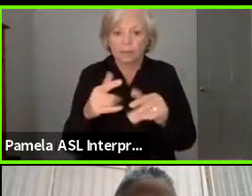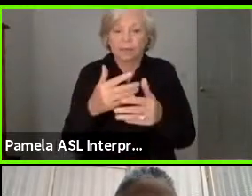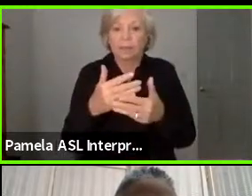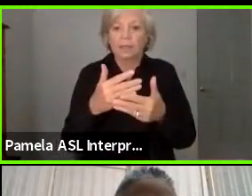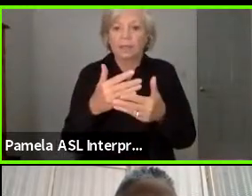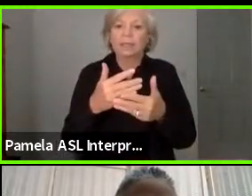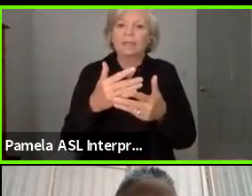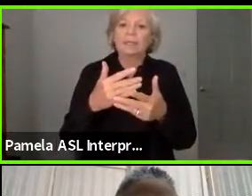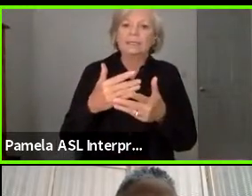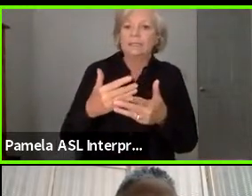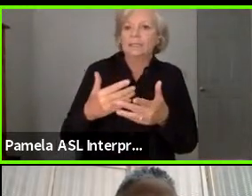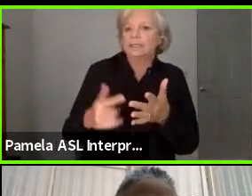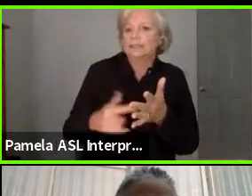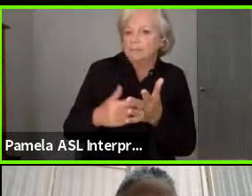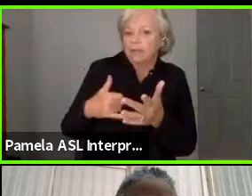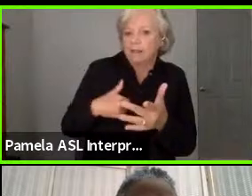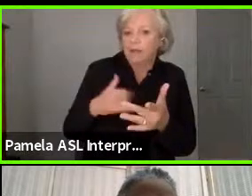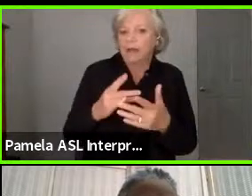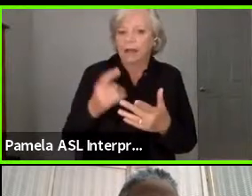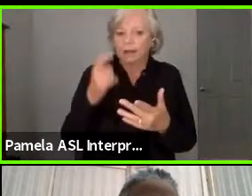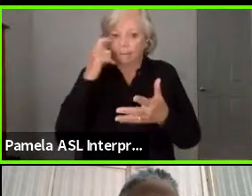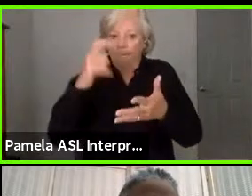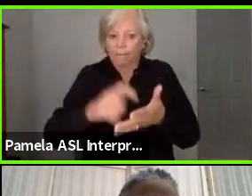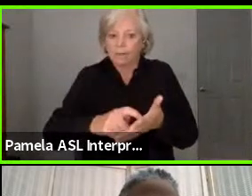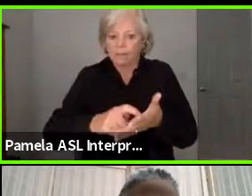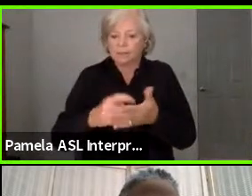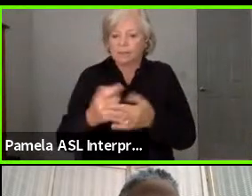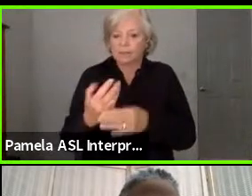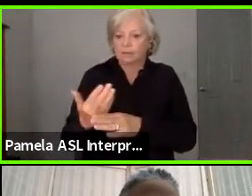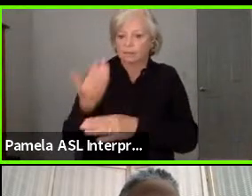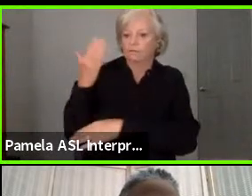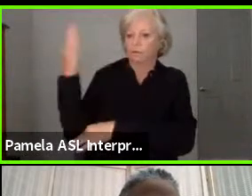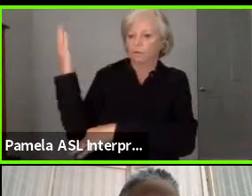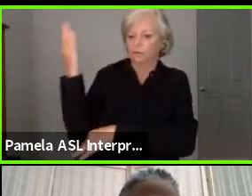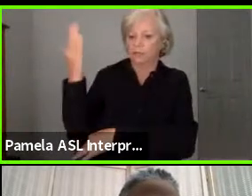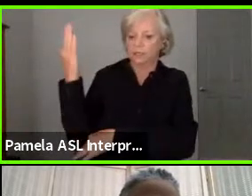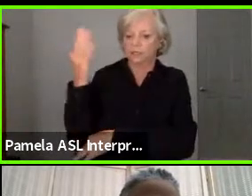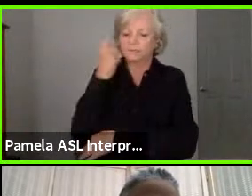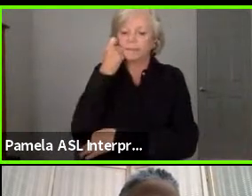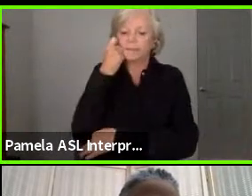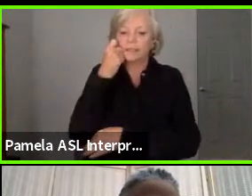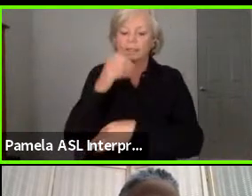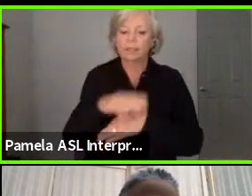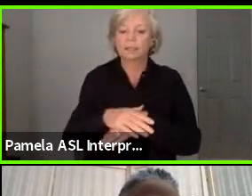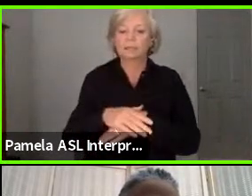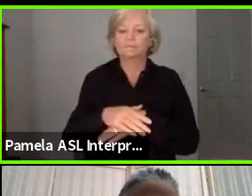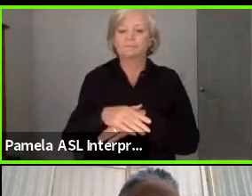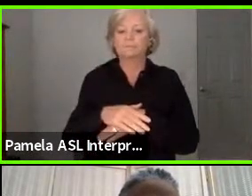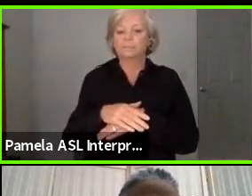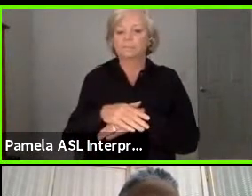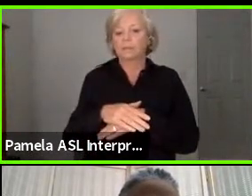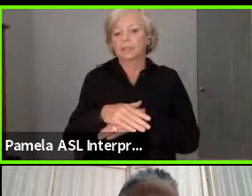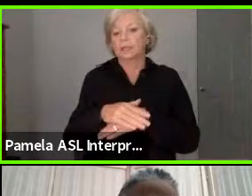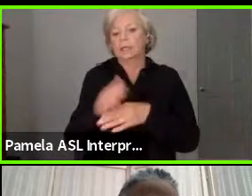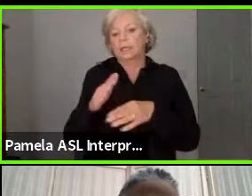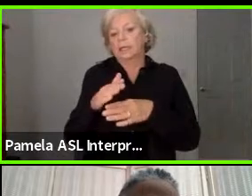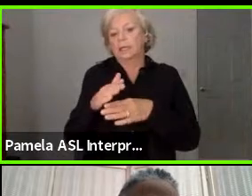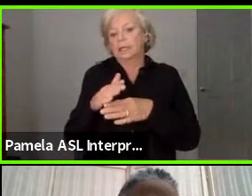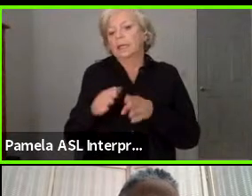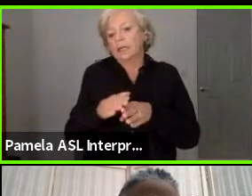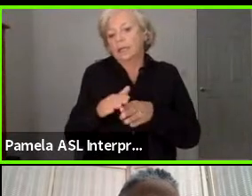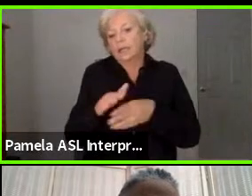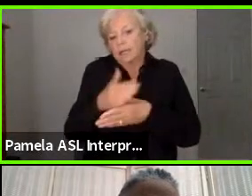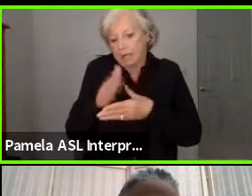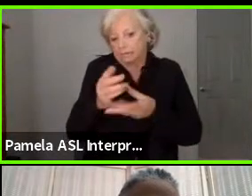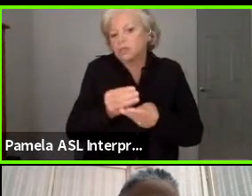that I observed from the previous presentation in general was like, you know,